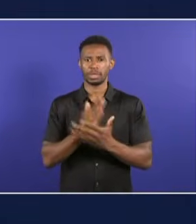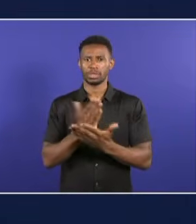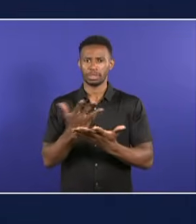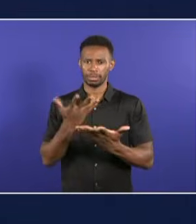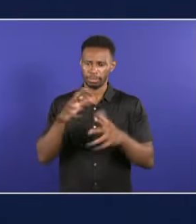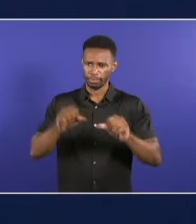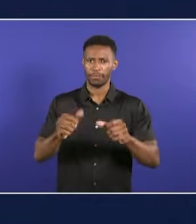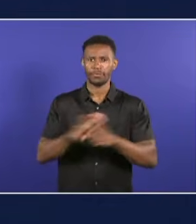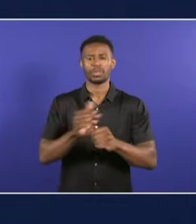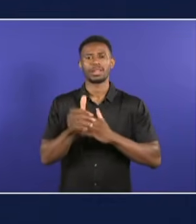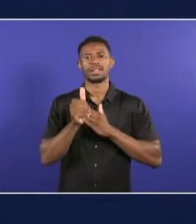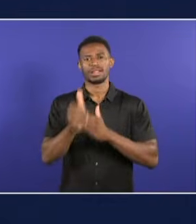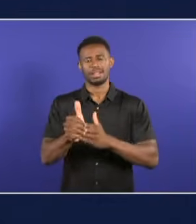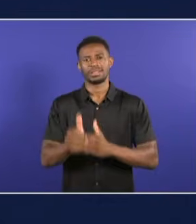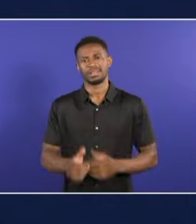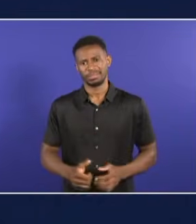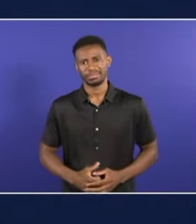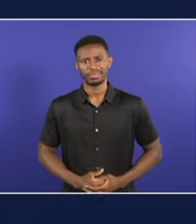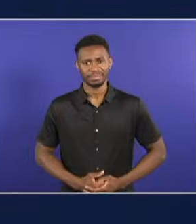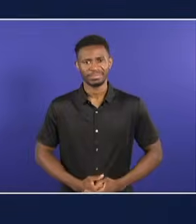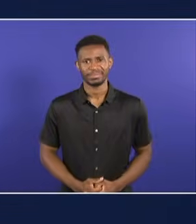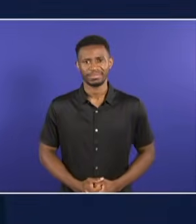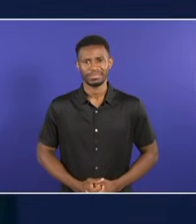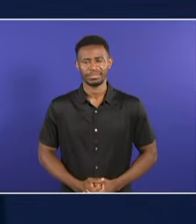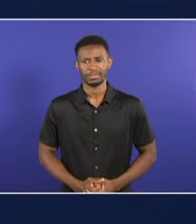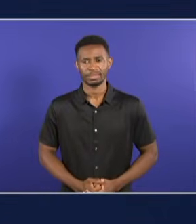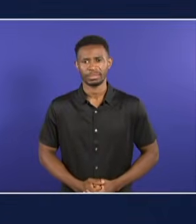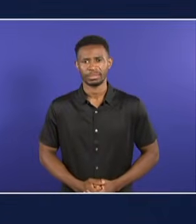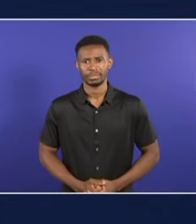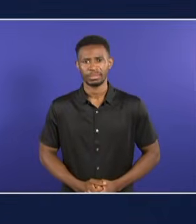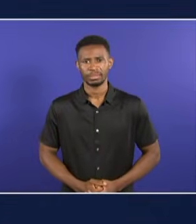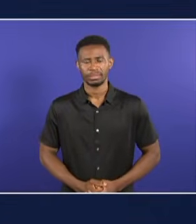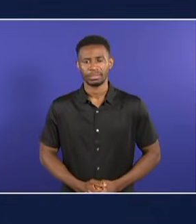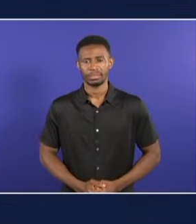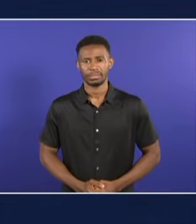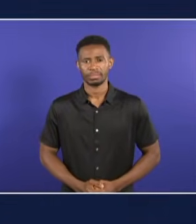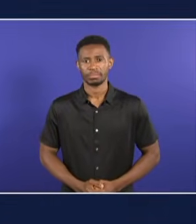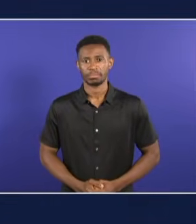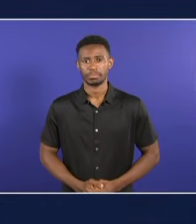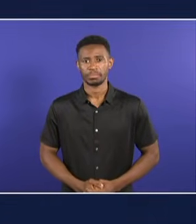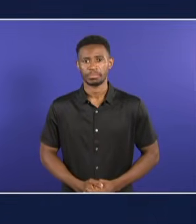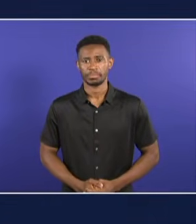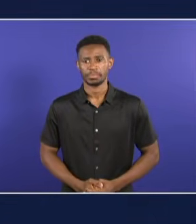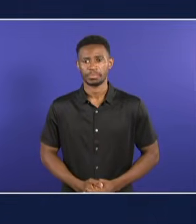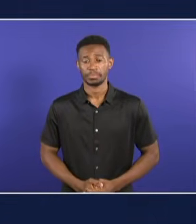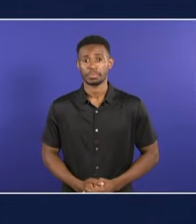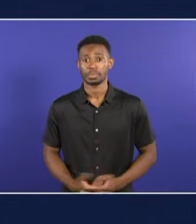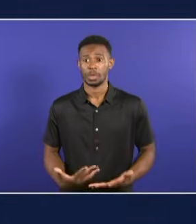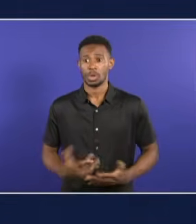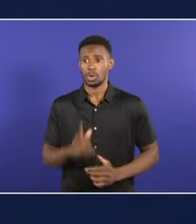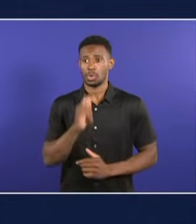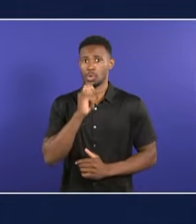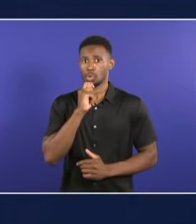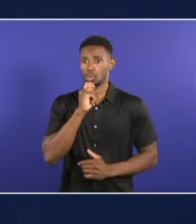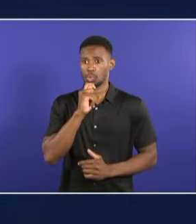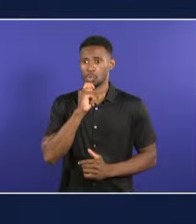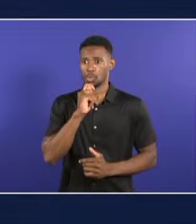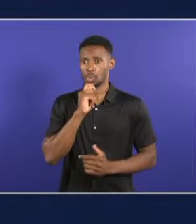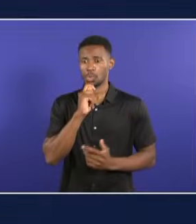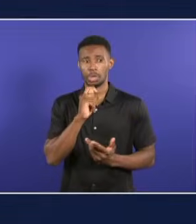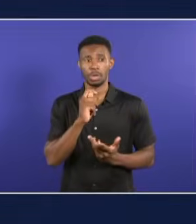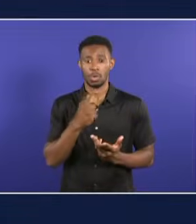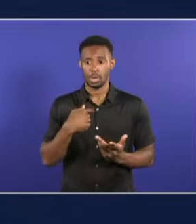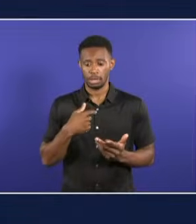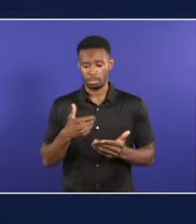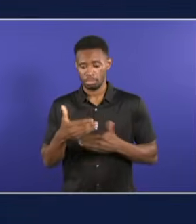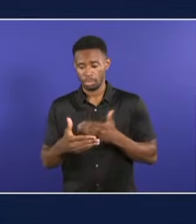together. Now, the journey ahead will not be easy. Sometimes it will feel that every person that we win to